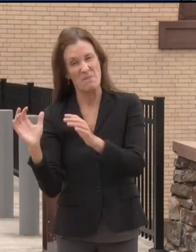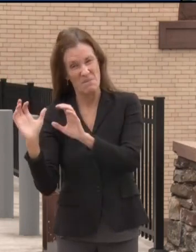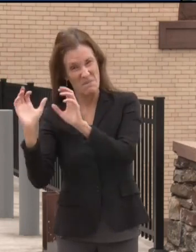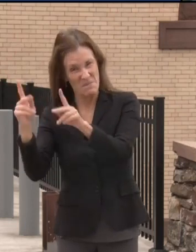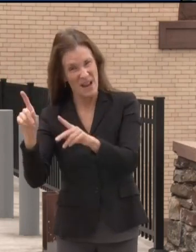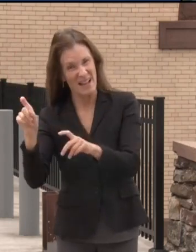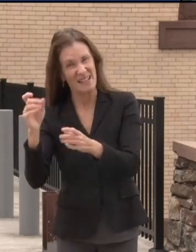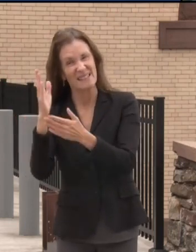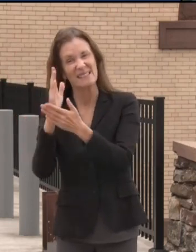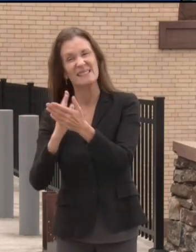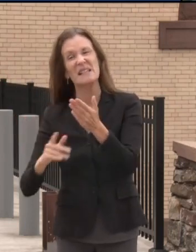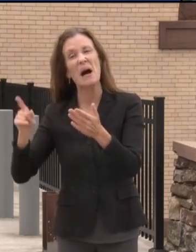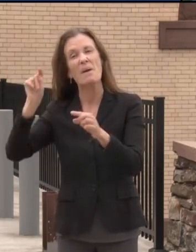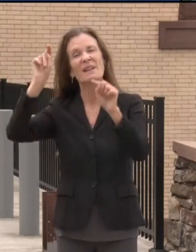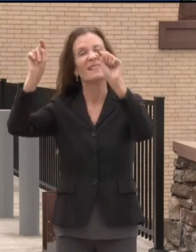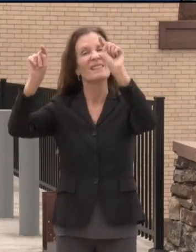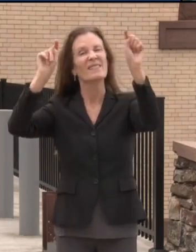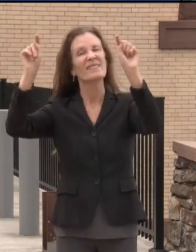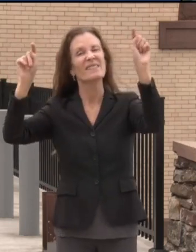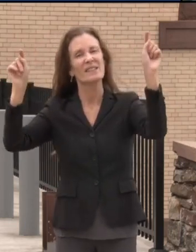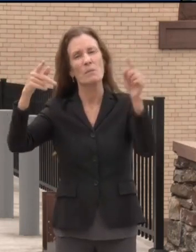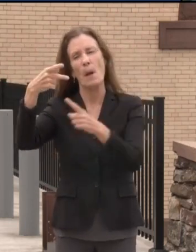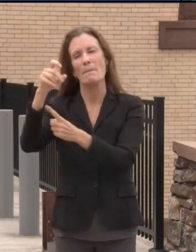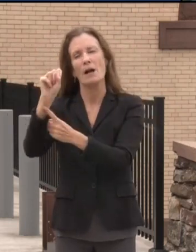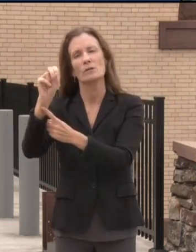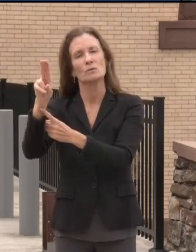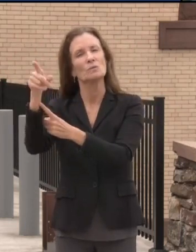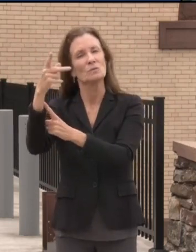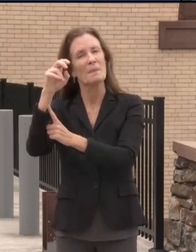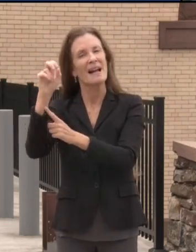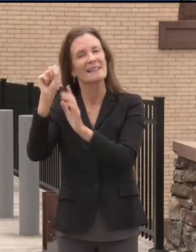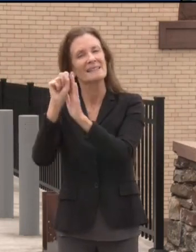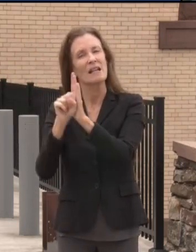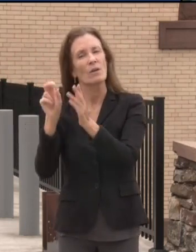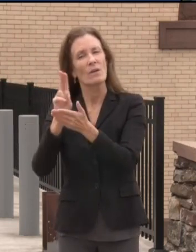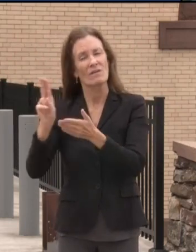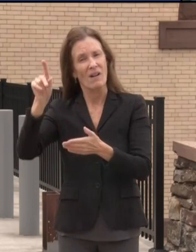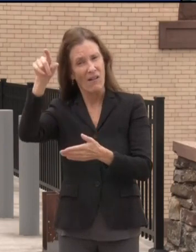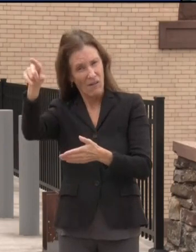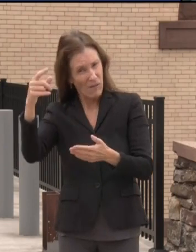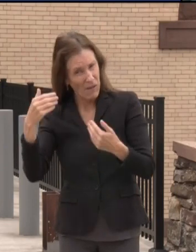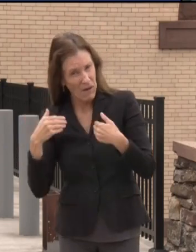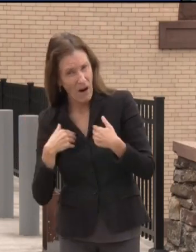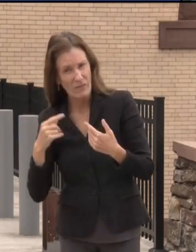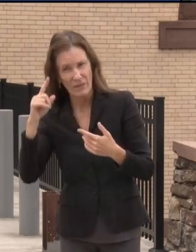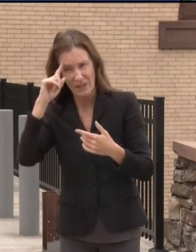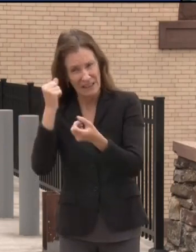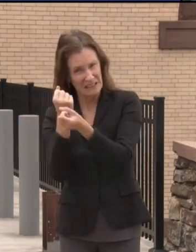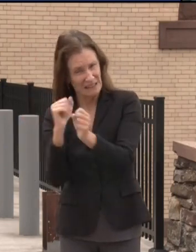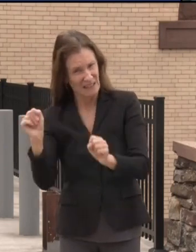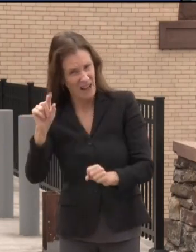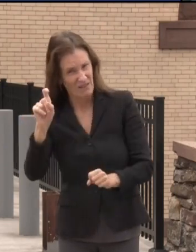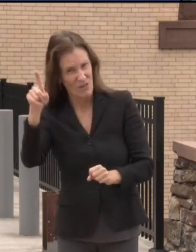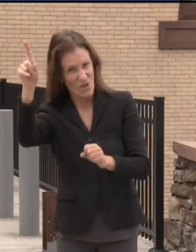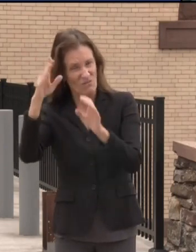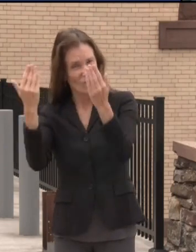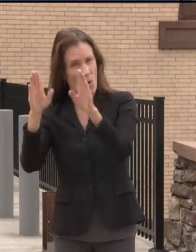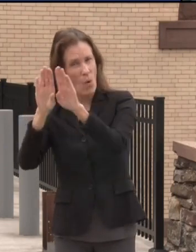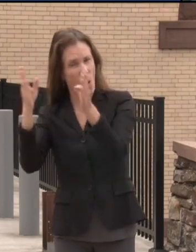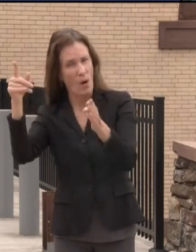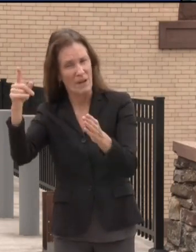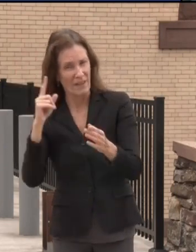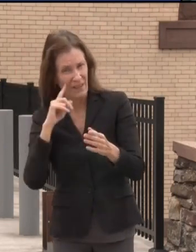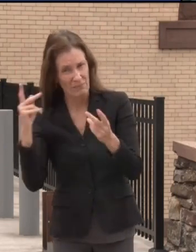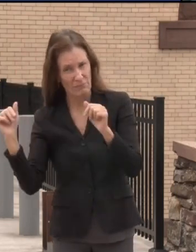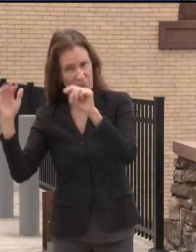specifically, because they, of course, have been in the news a little bit more, are doing enough to keep surrounding communities safe, How will the state respond if there is,